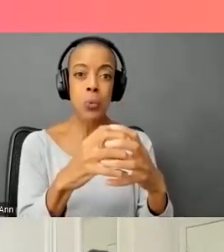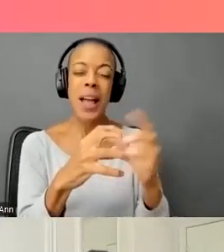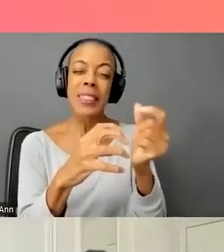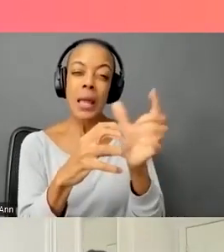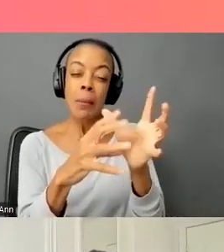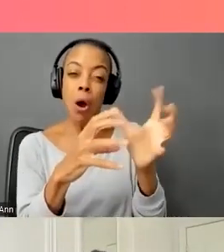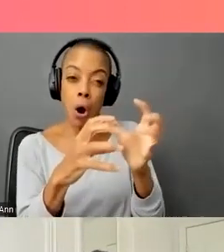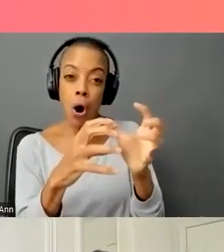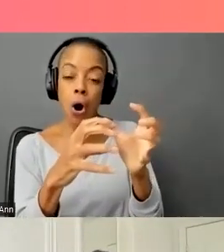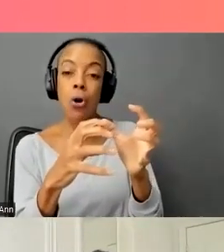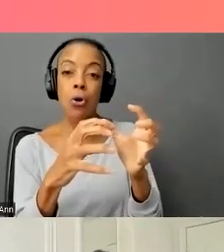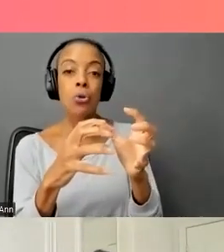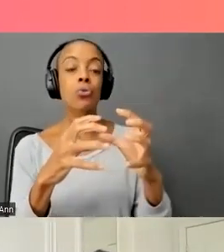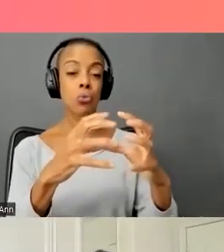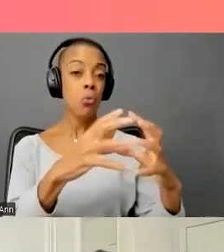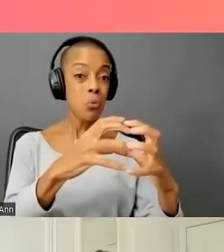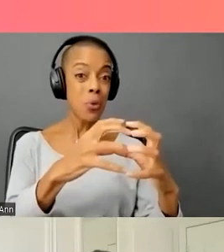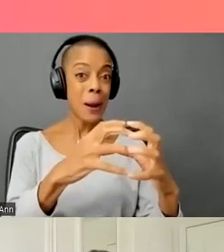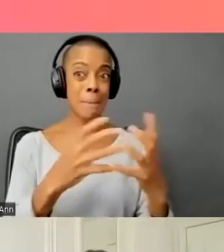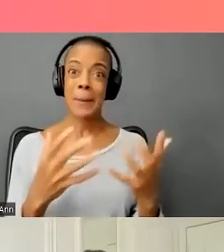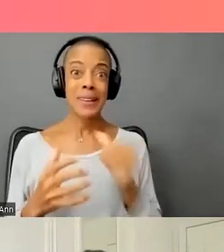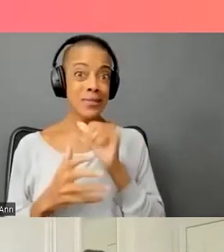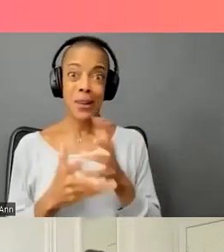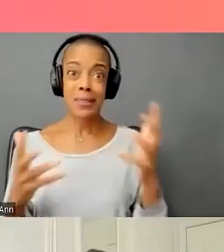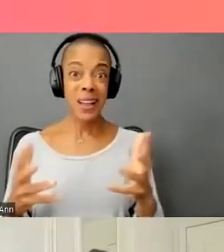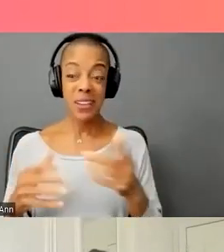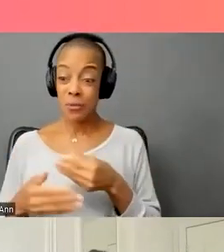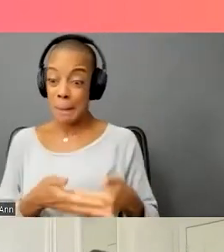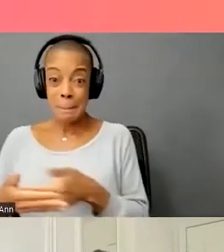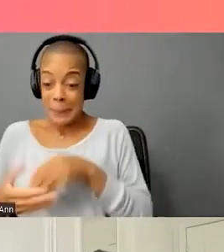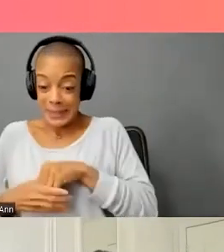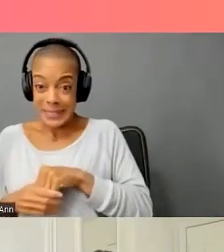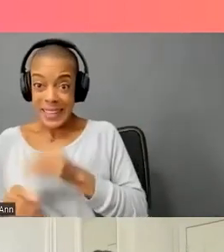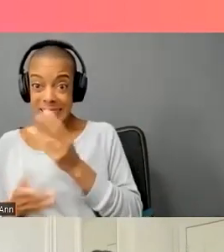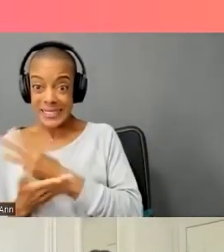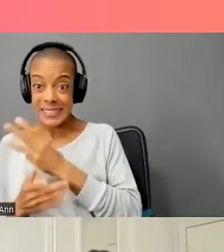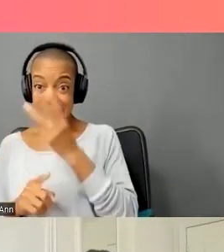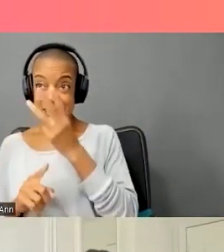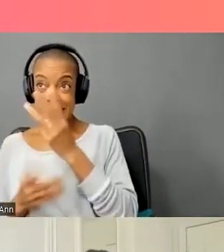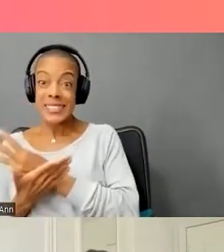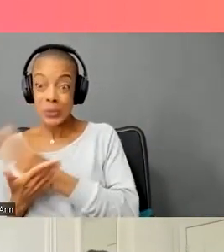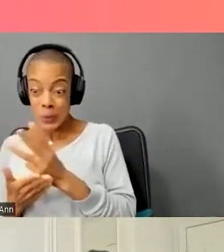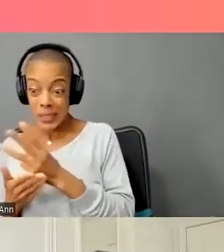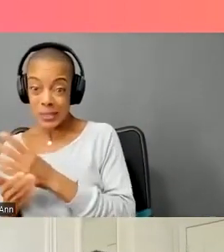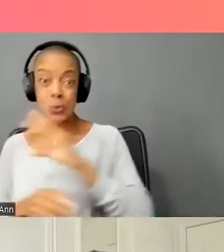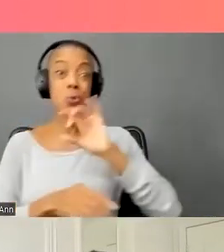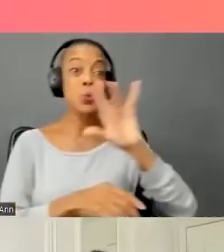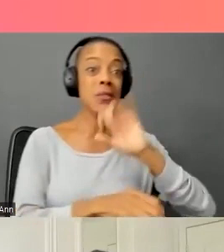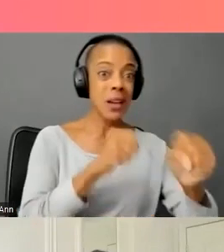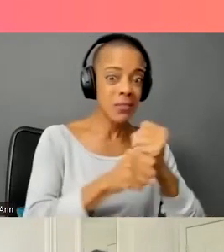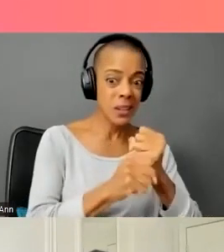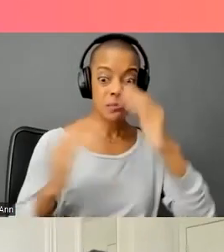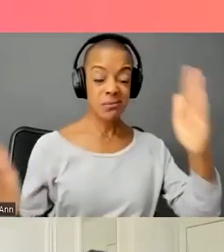bit, as does the brain, but not by much. And I could go on and on about facts about the brain, but it